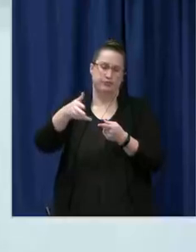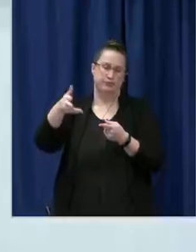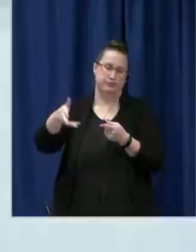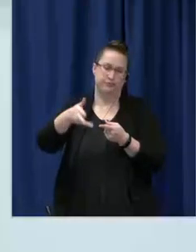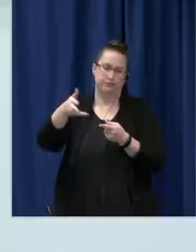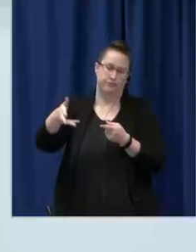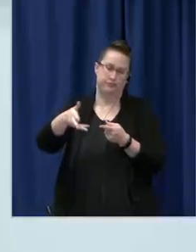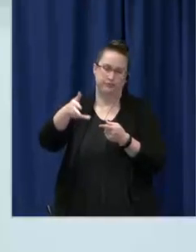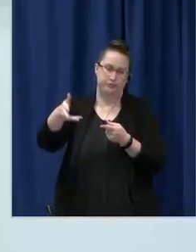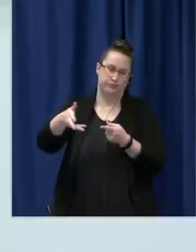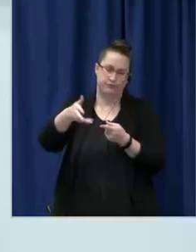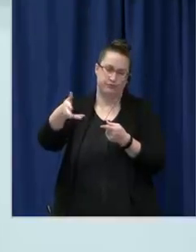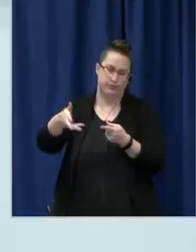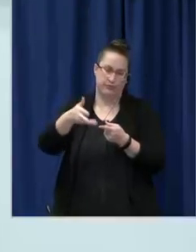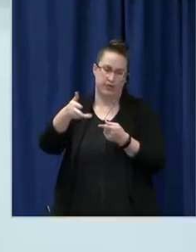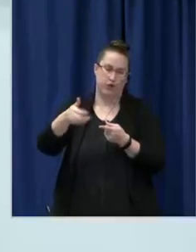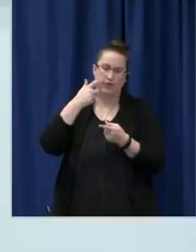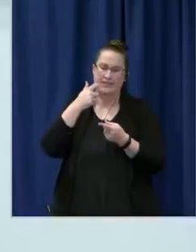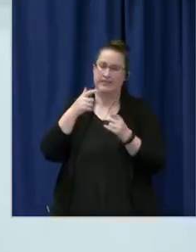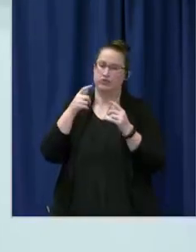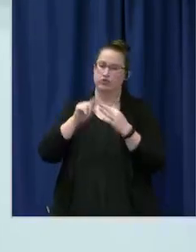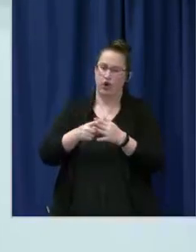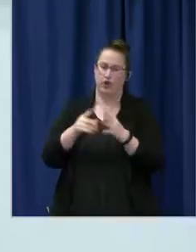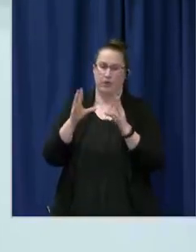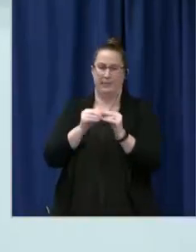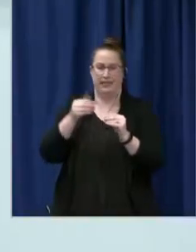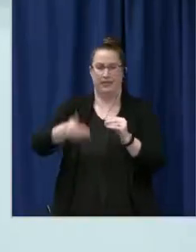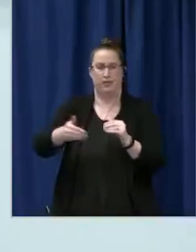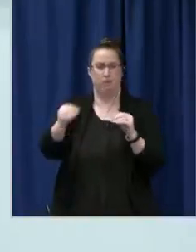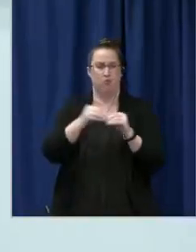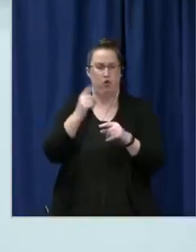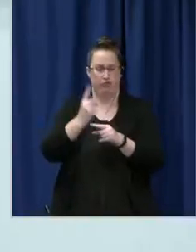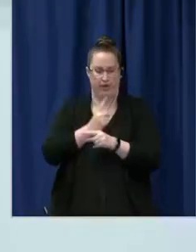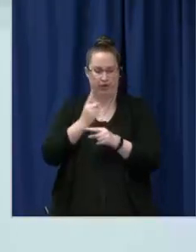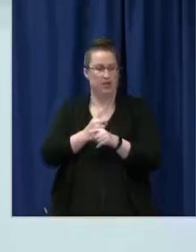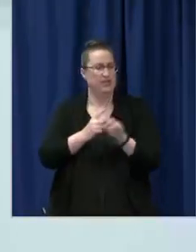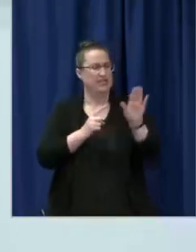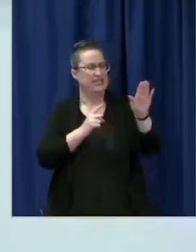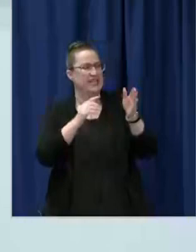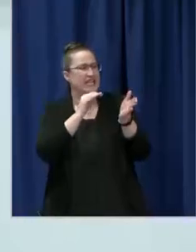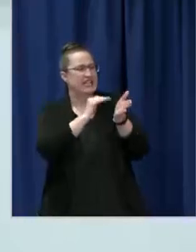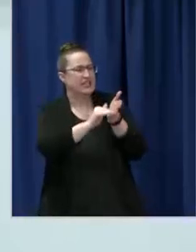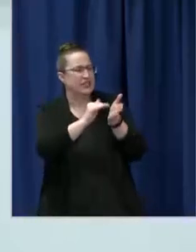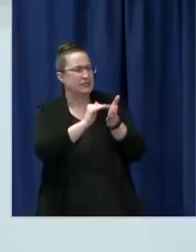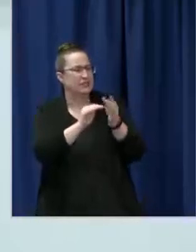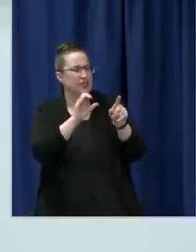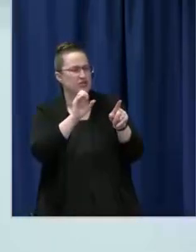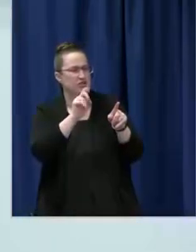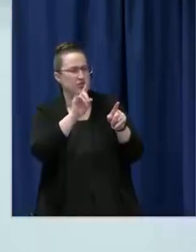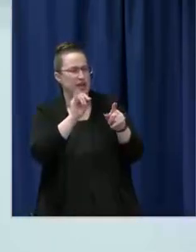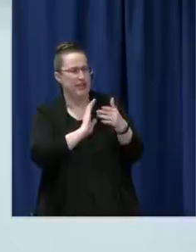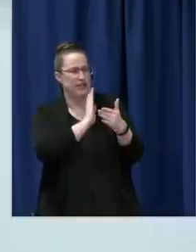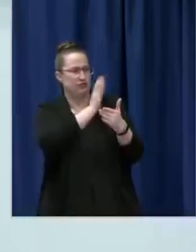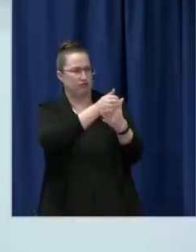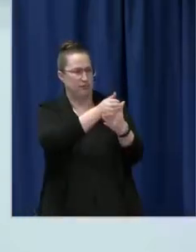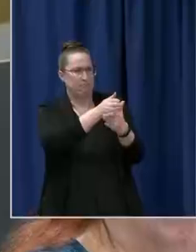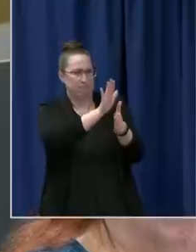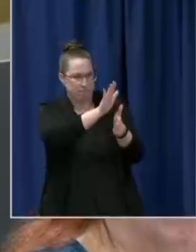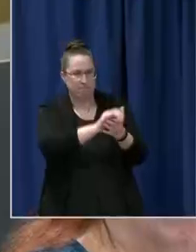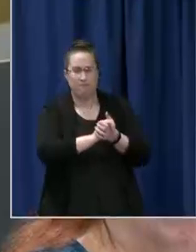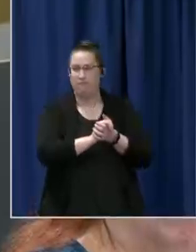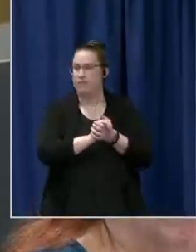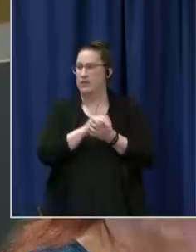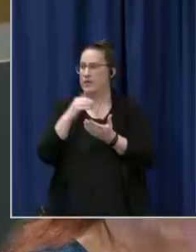meet more regularly Excuse me, Shadi, I'm going to interrupt you. We